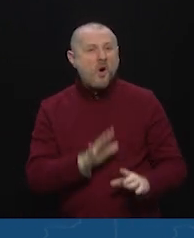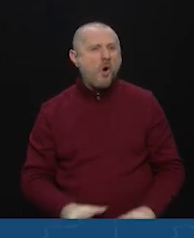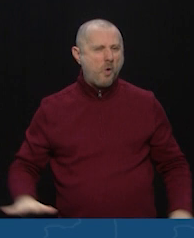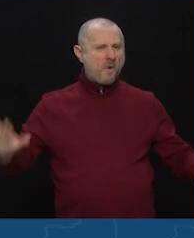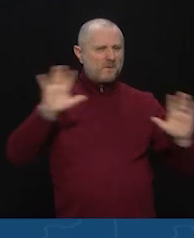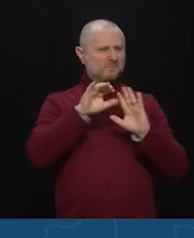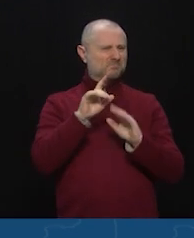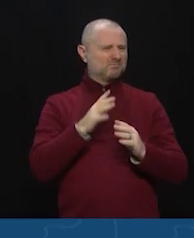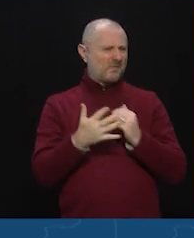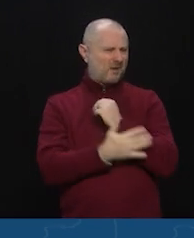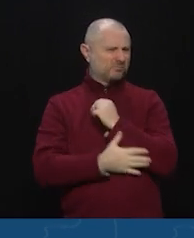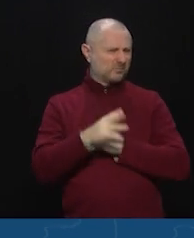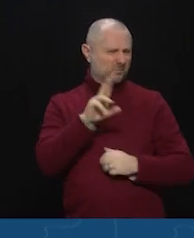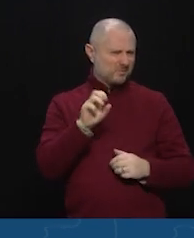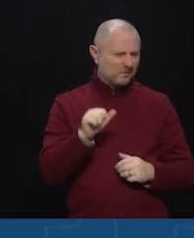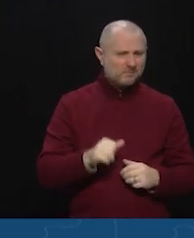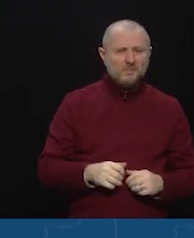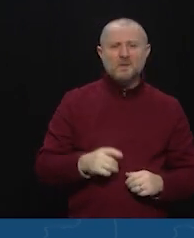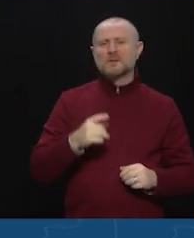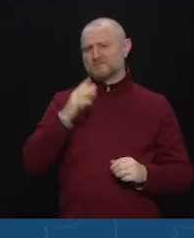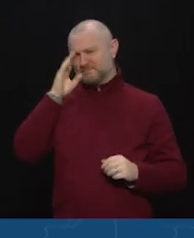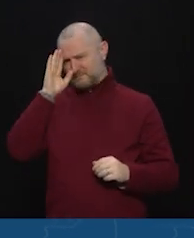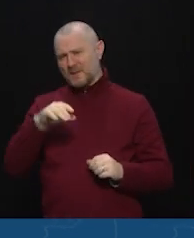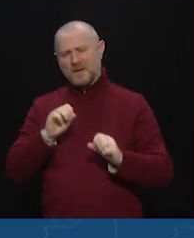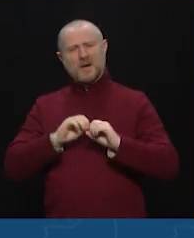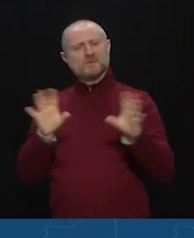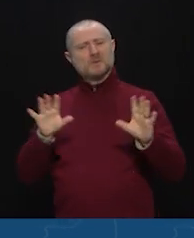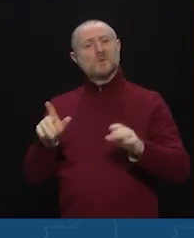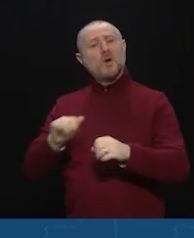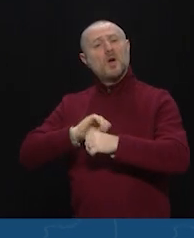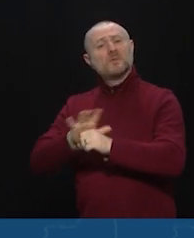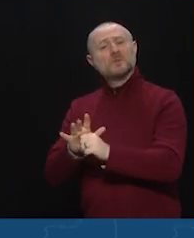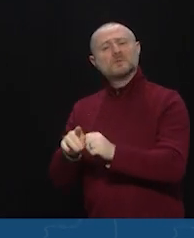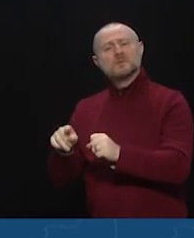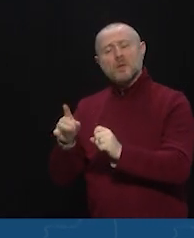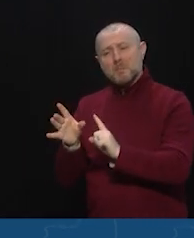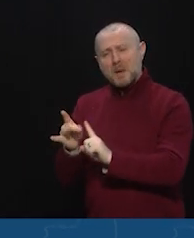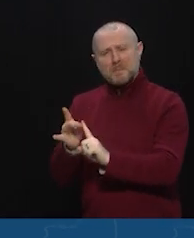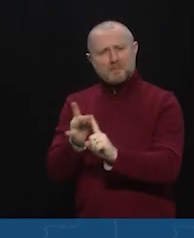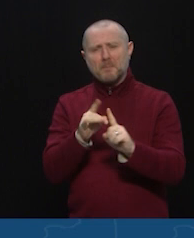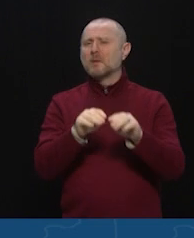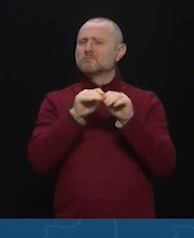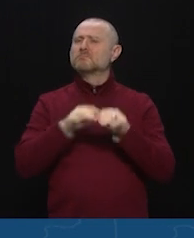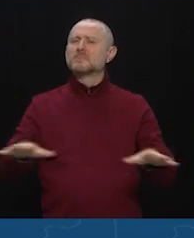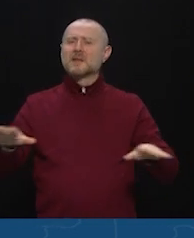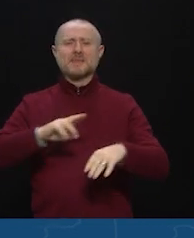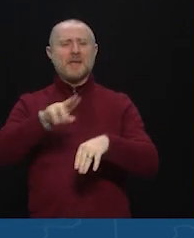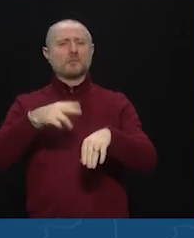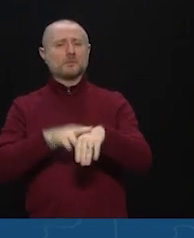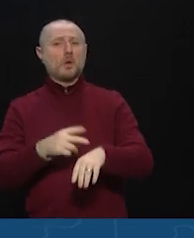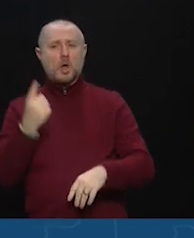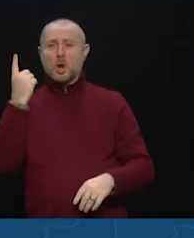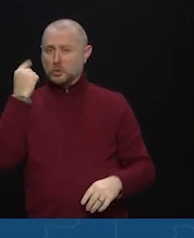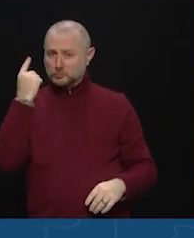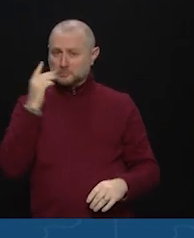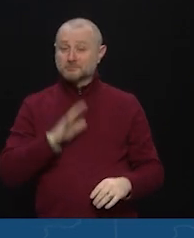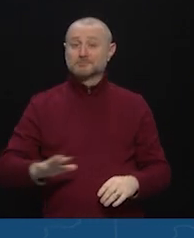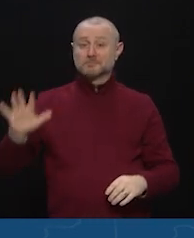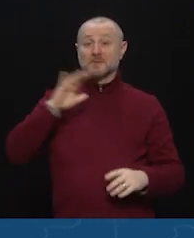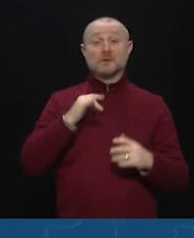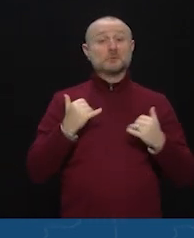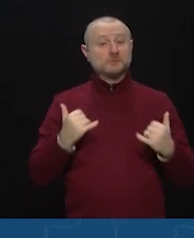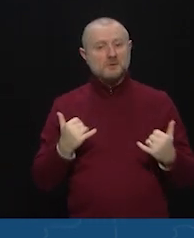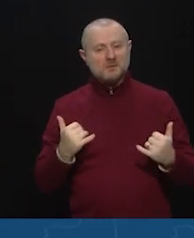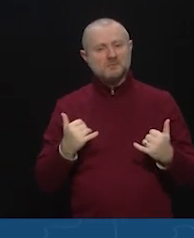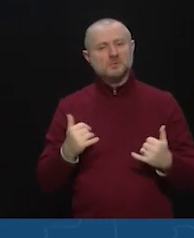country. And then COVID cases, again, were surging nationally. Today, we find ourselves in a very different place,